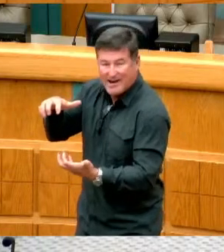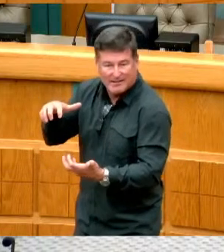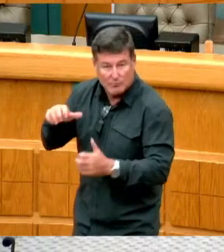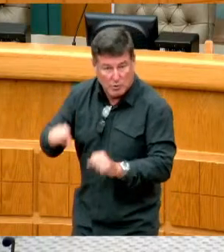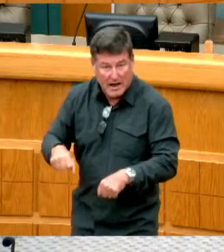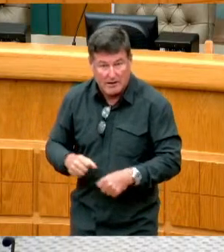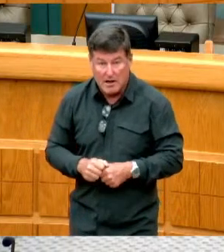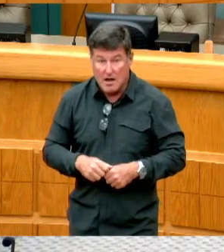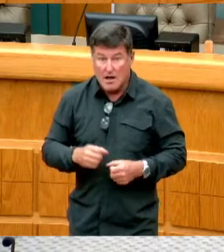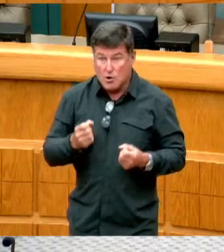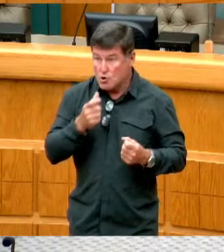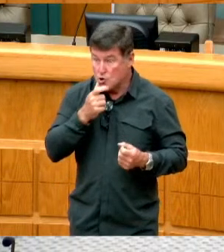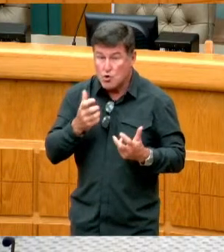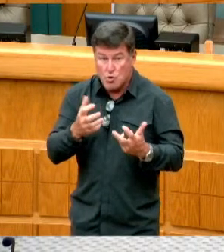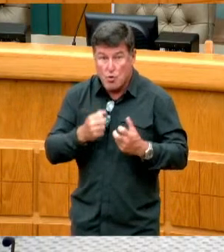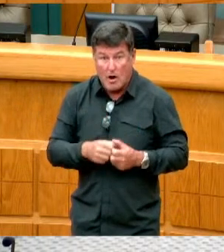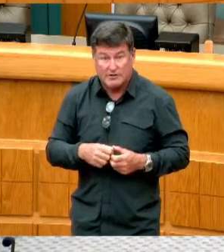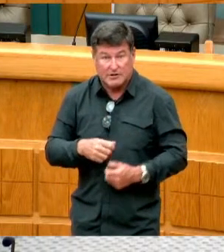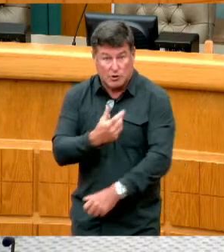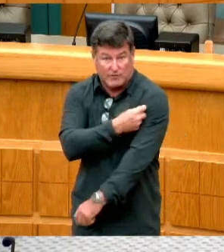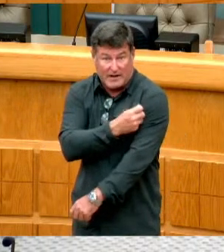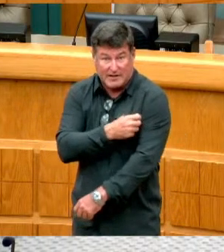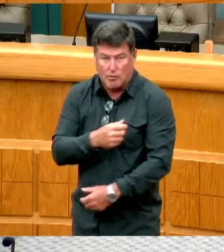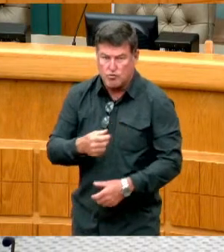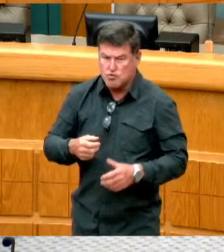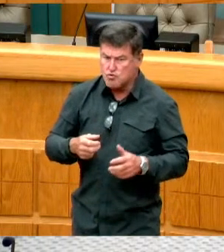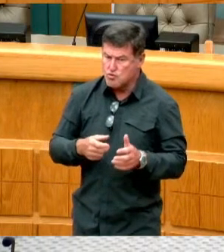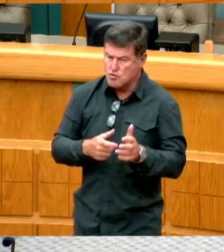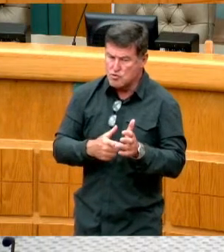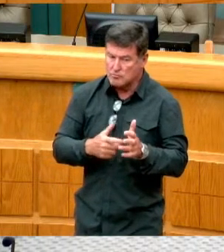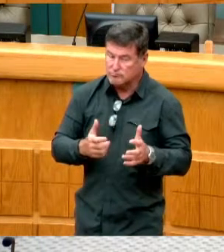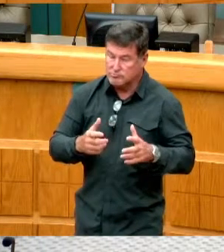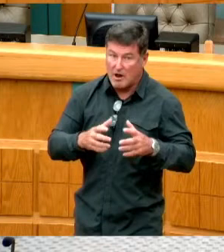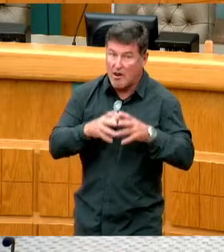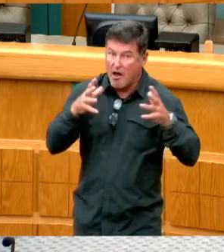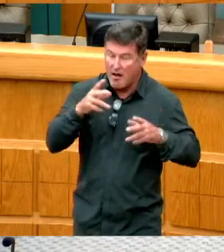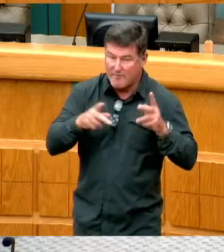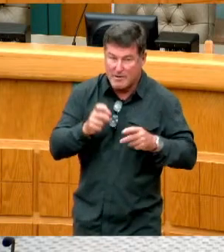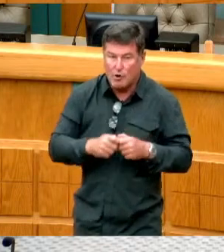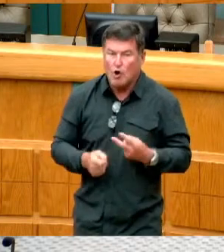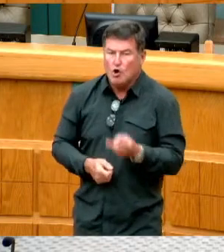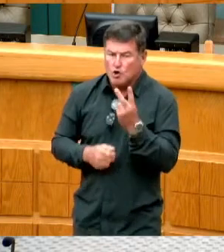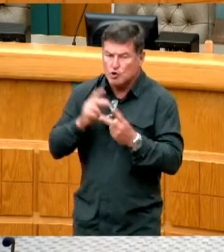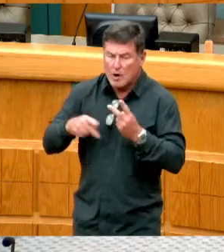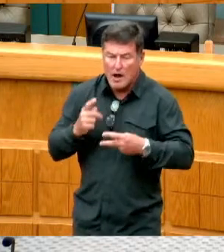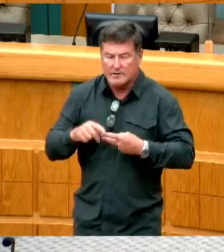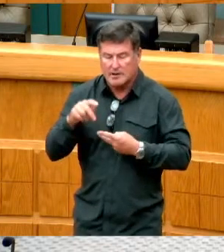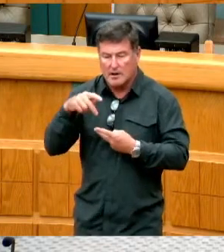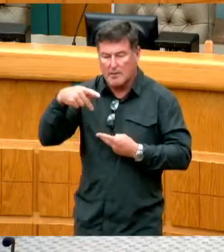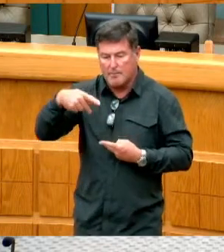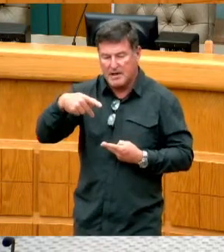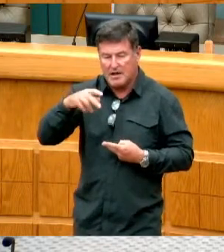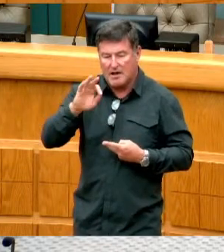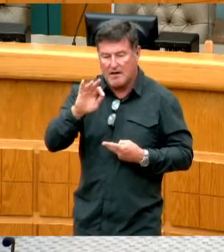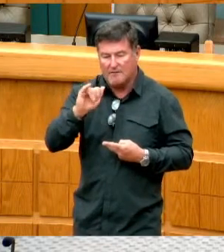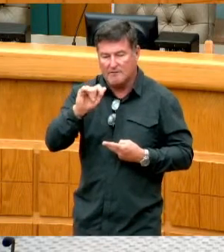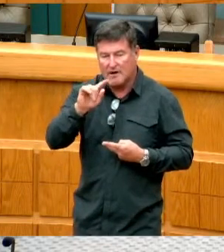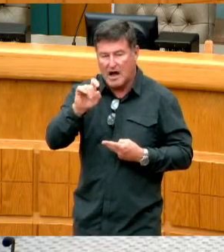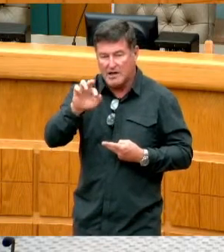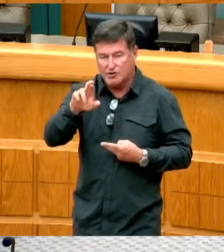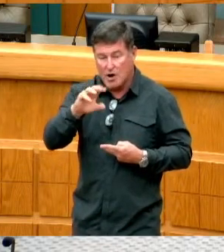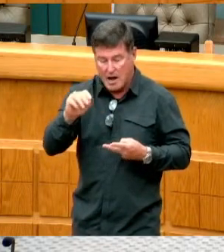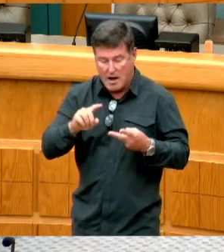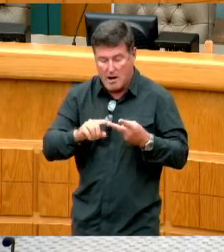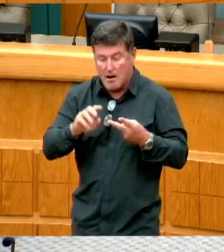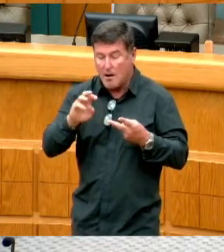two vaccines that we currently have, the Pfizer vaccine and the Moderna vaccine, are being produced in our